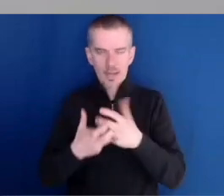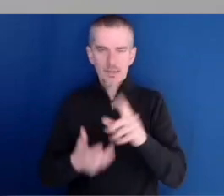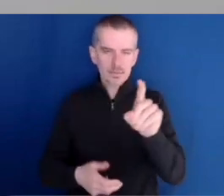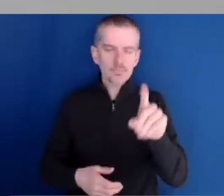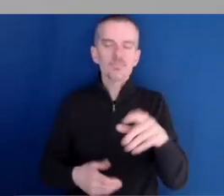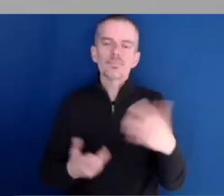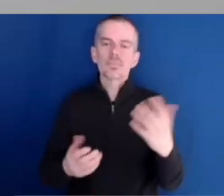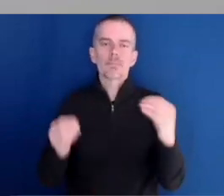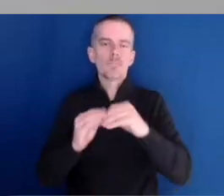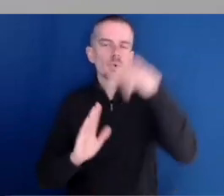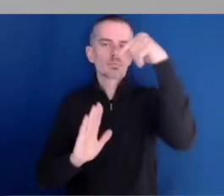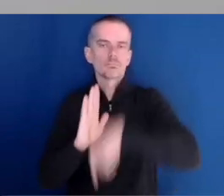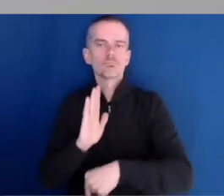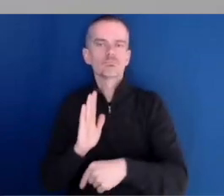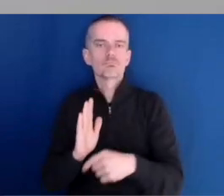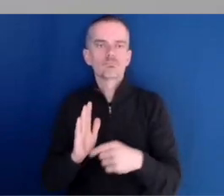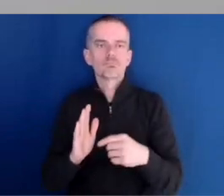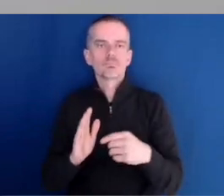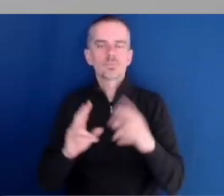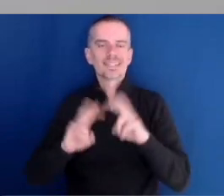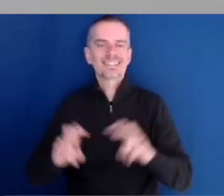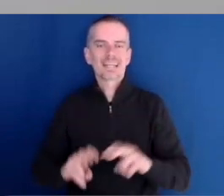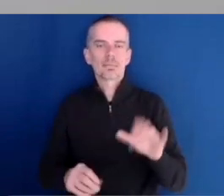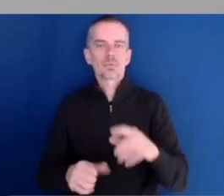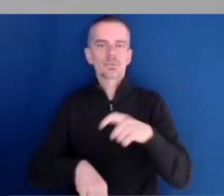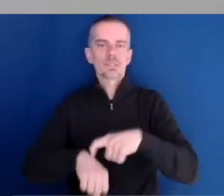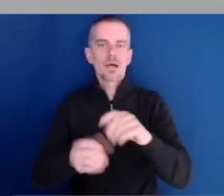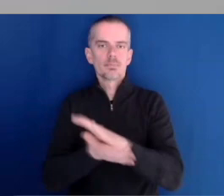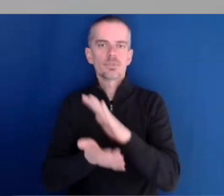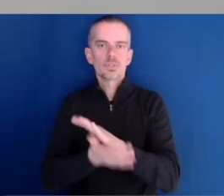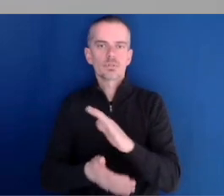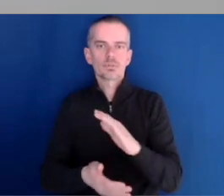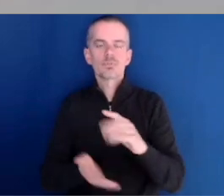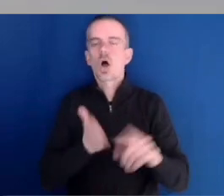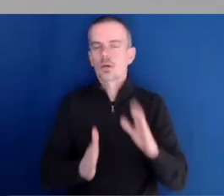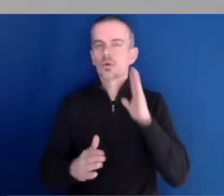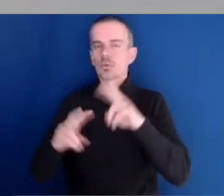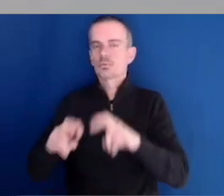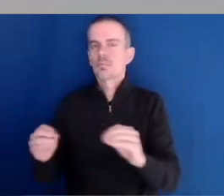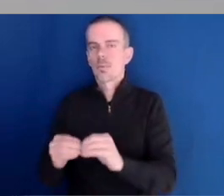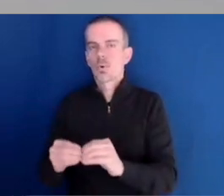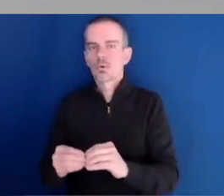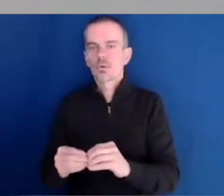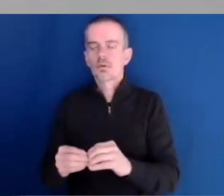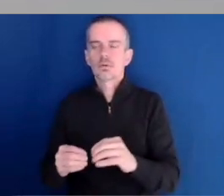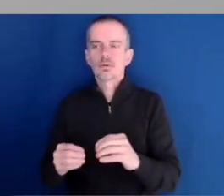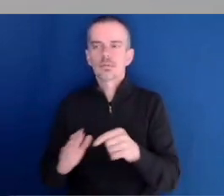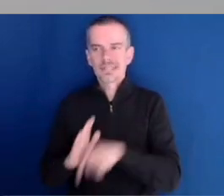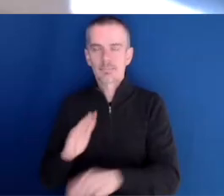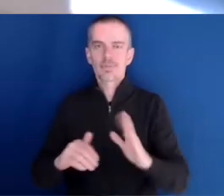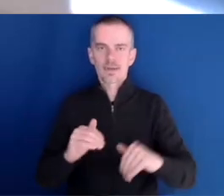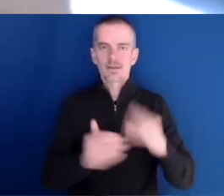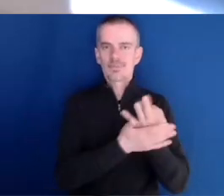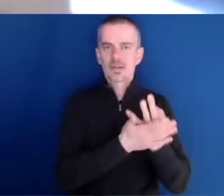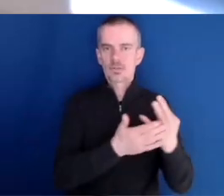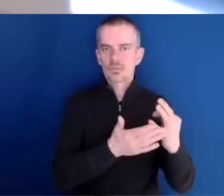be a bit more involvement in actually examining those timesheets by the auditor versus a financial audit.